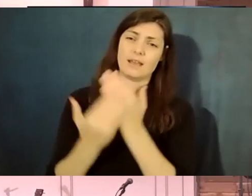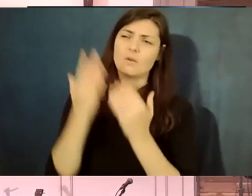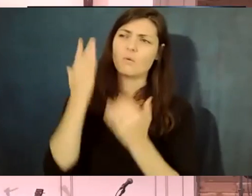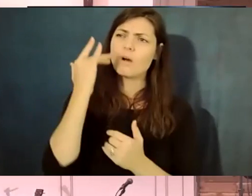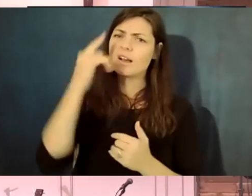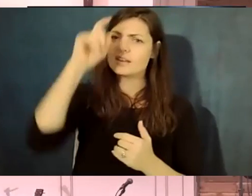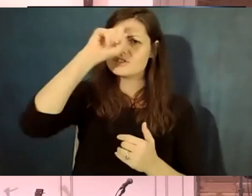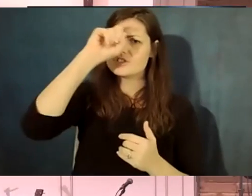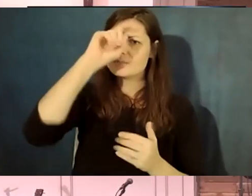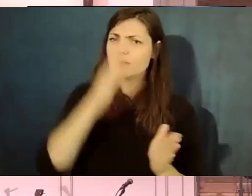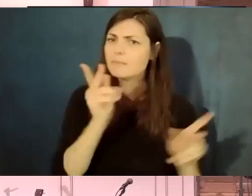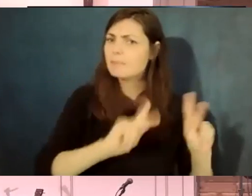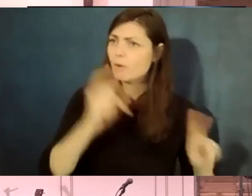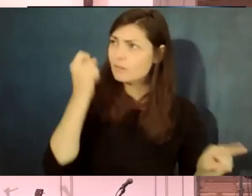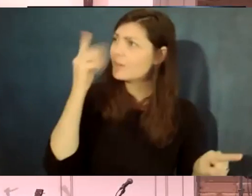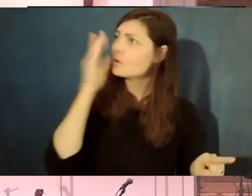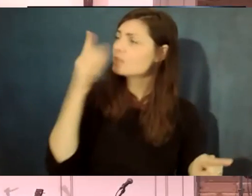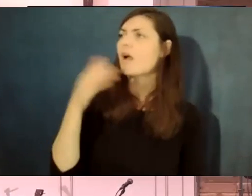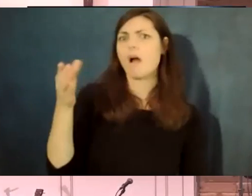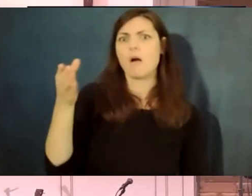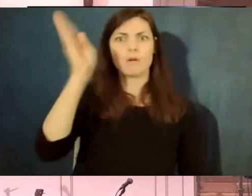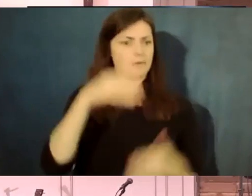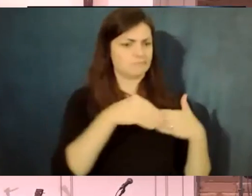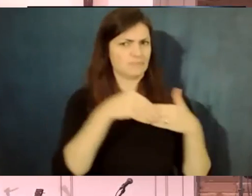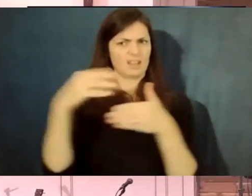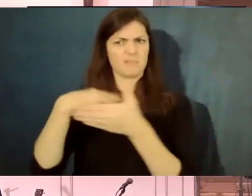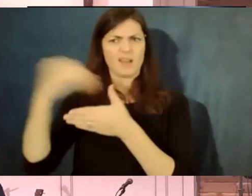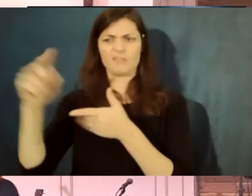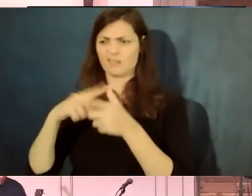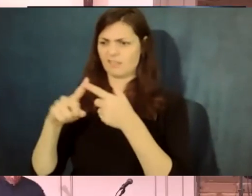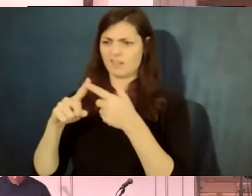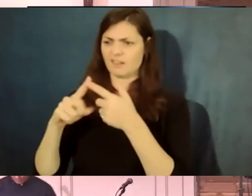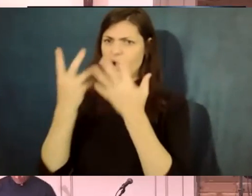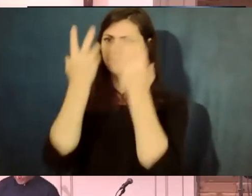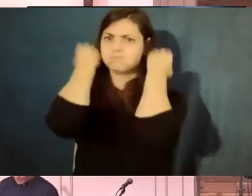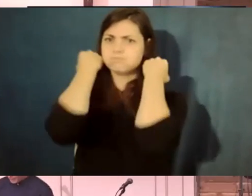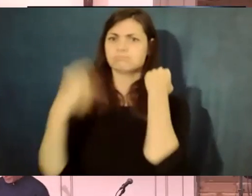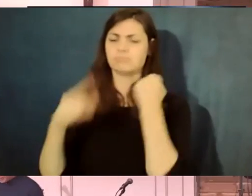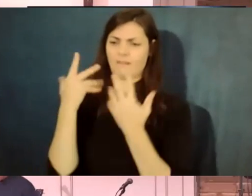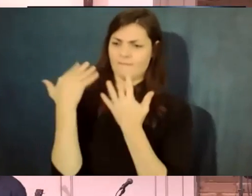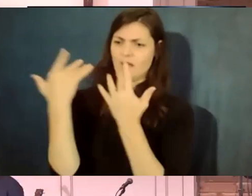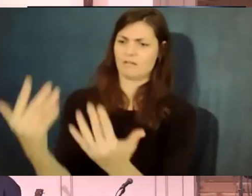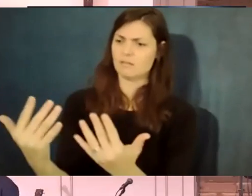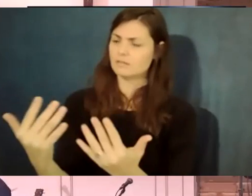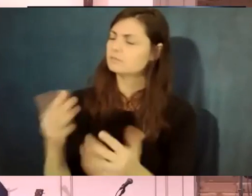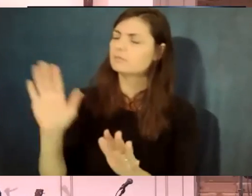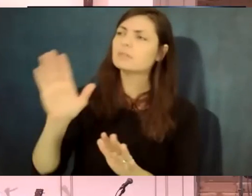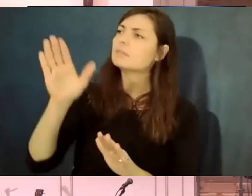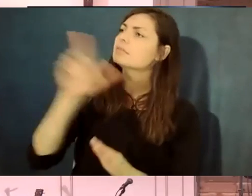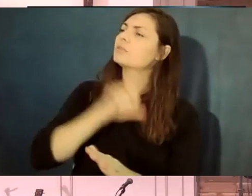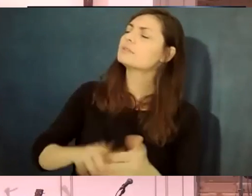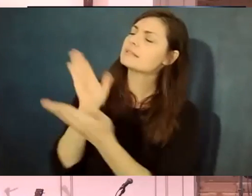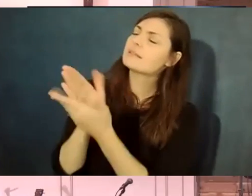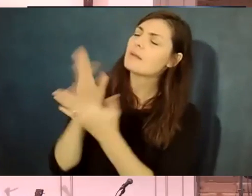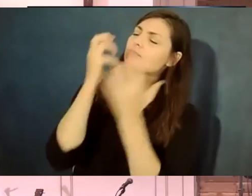say, he brought them out to harm them, to kill them in the mountains and consume them from the face of the earth? Turn from your fierce wrath